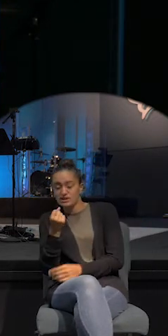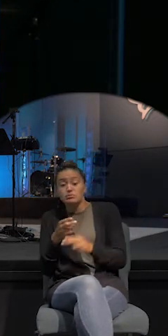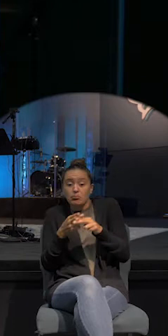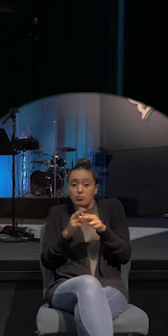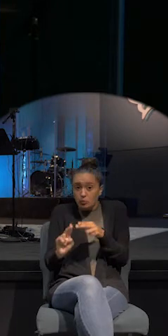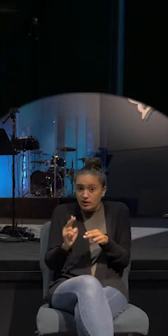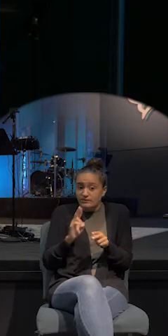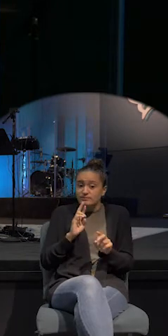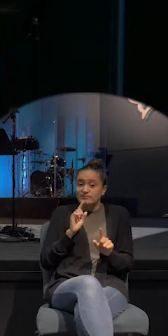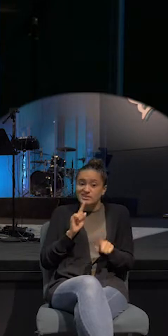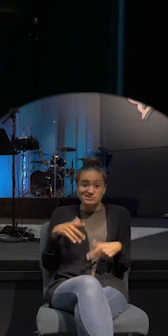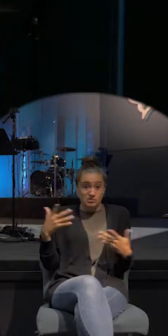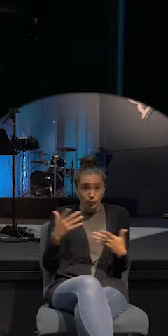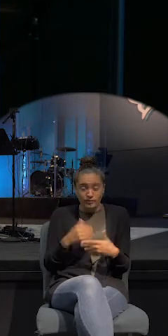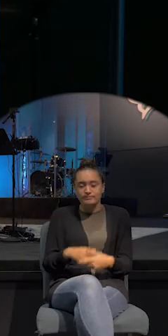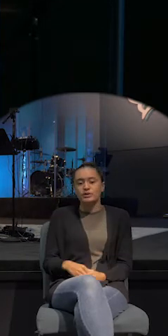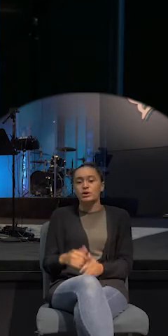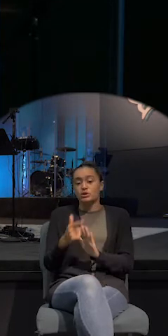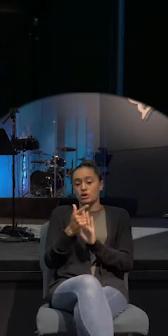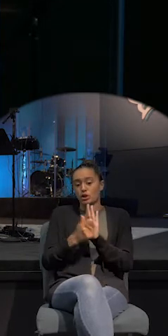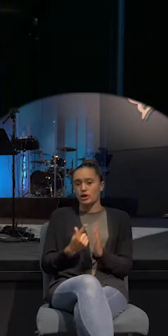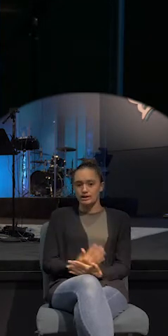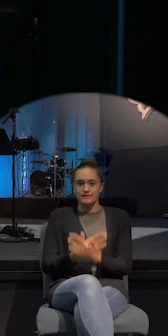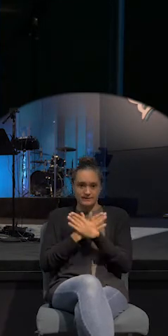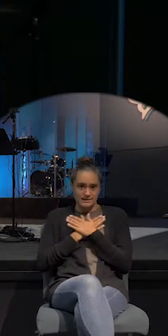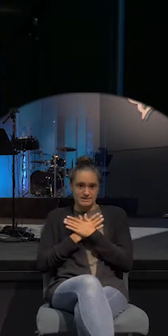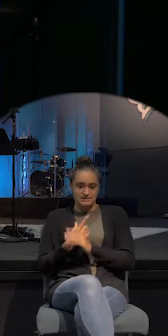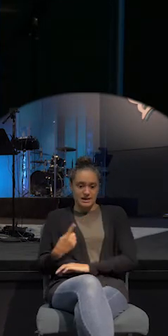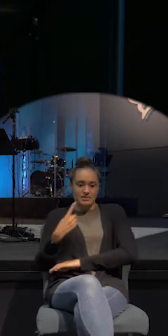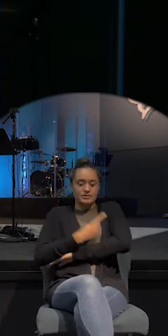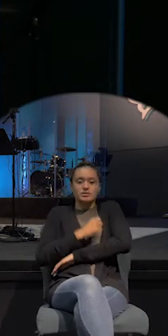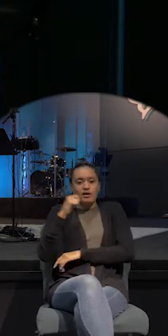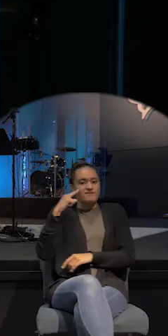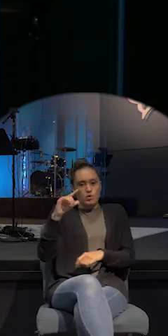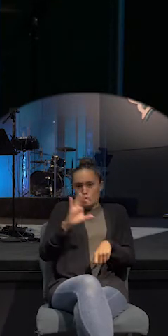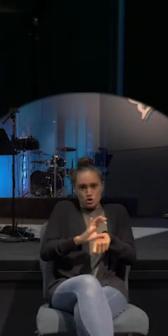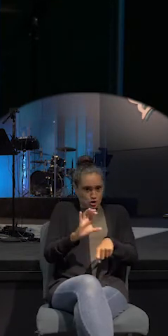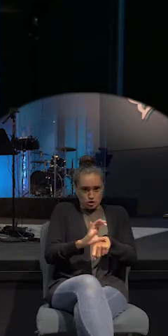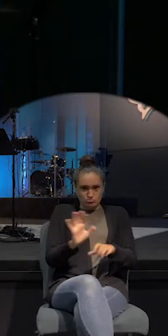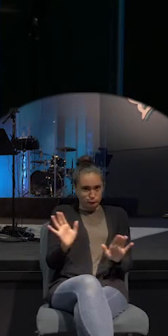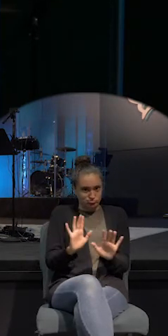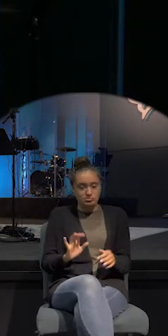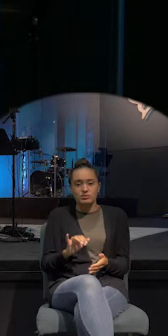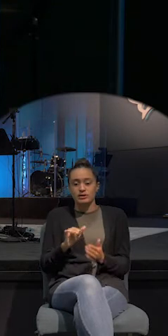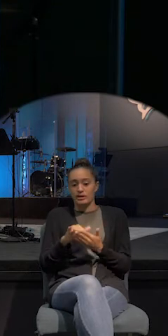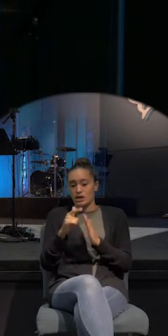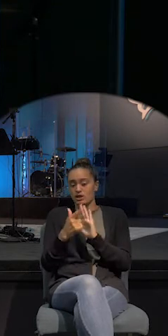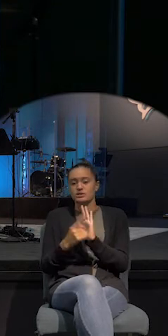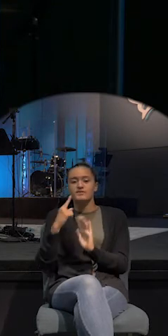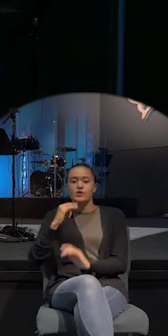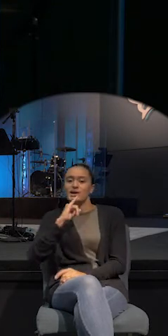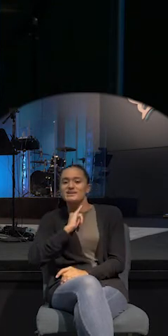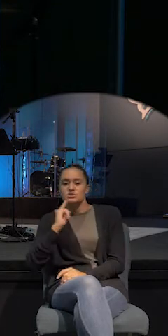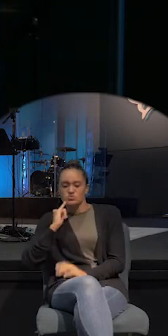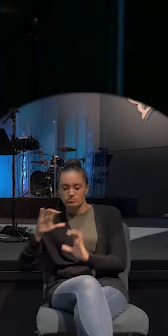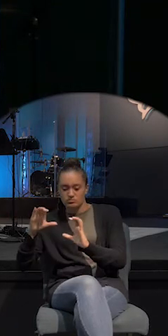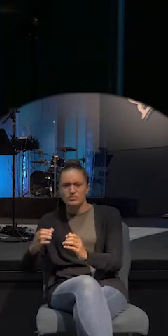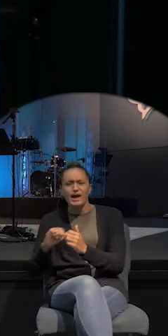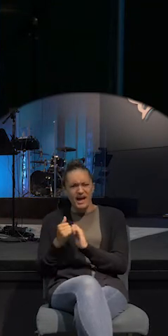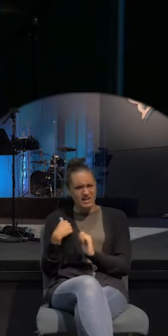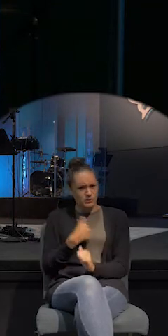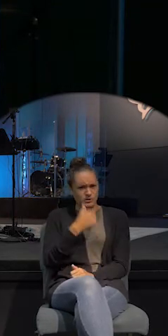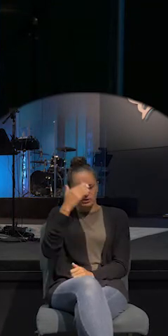answer is that the law of the Sabbath is not for the church. The law of the Sabbath is for Israel. How do we know that?